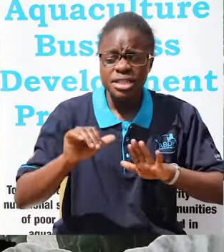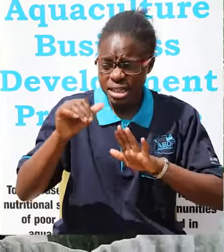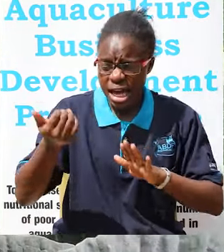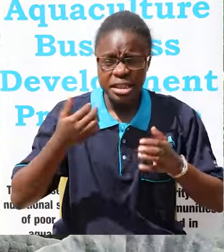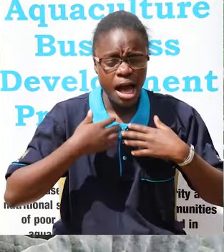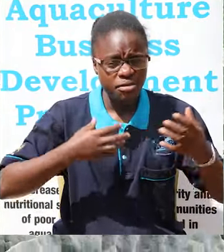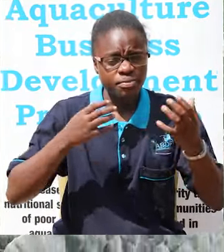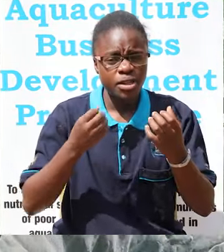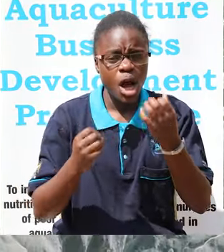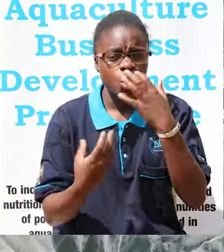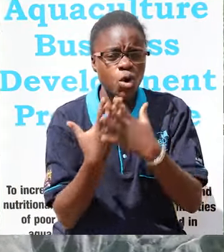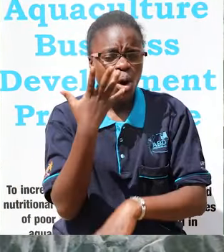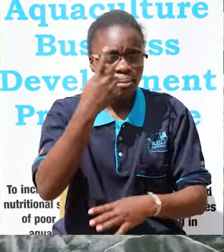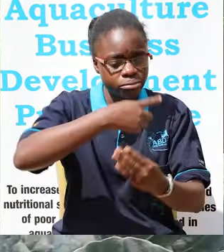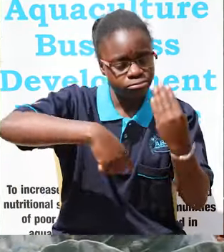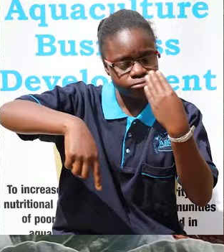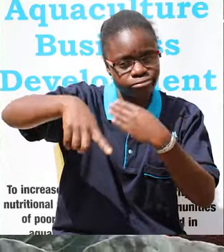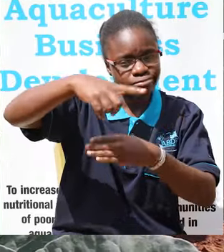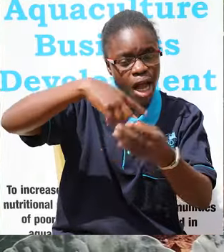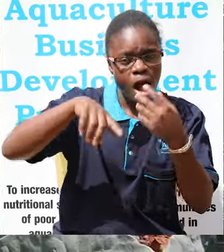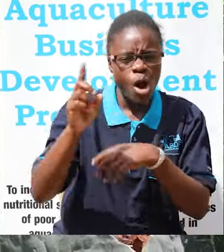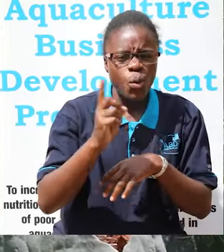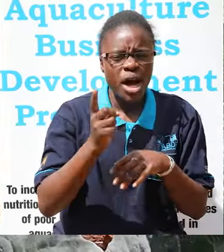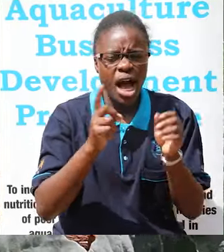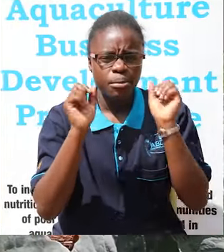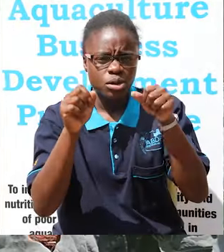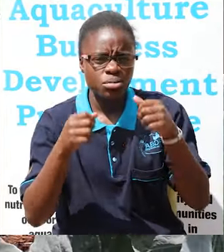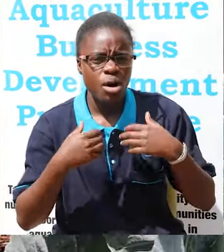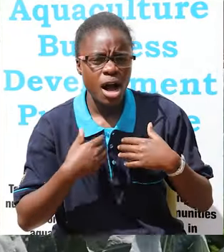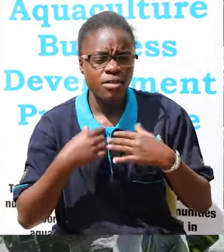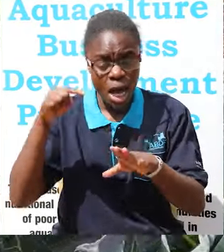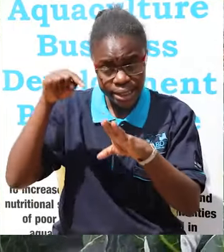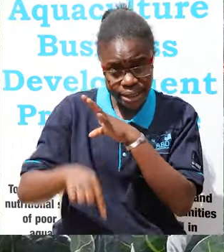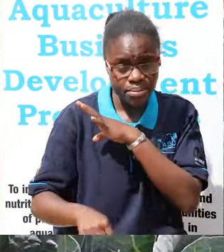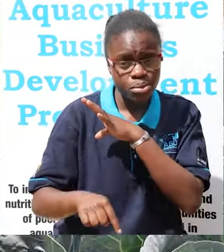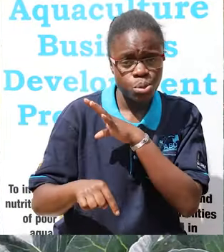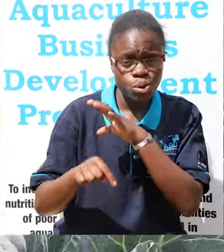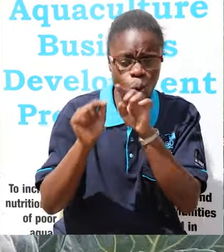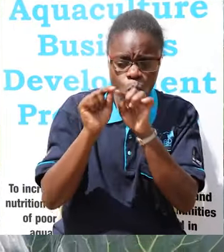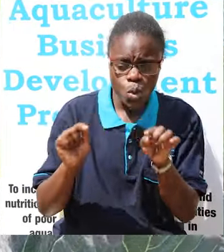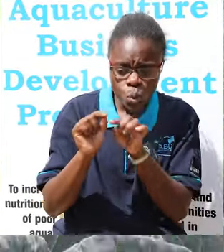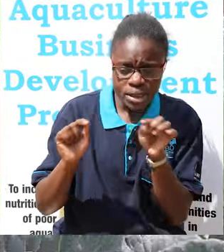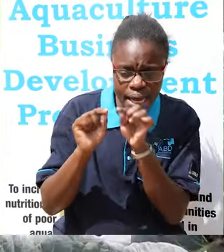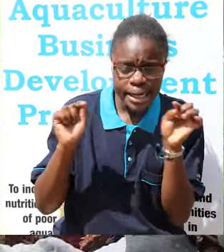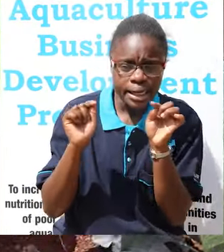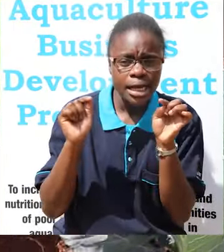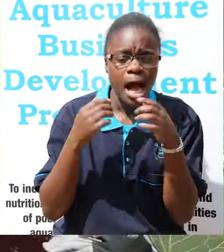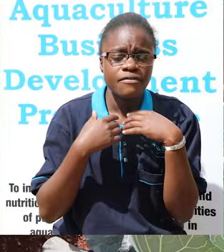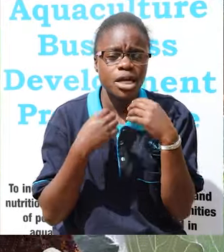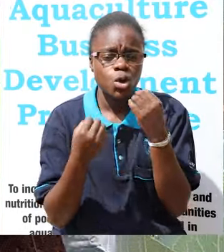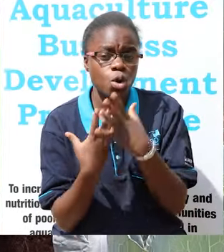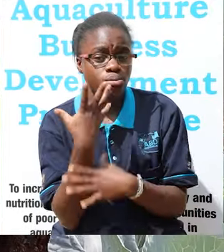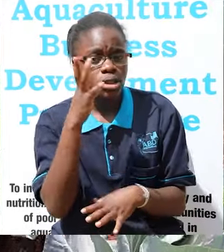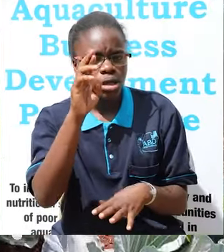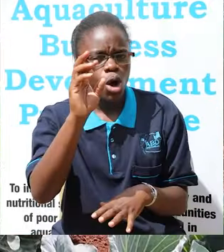crop rotation schedule in your kitchen garden where you can have deep-rooted crops alternating with